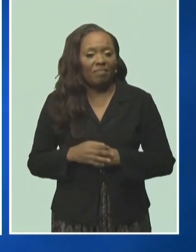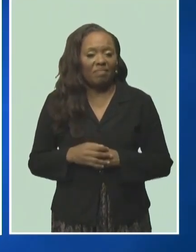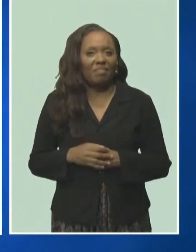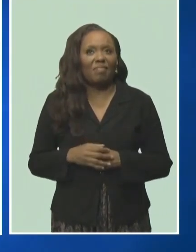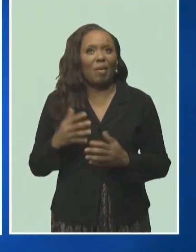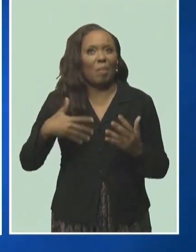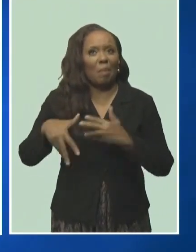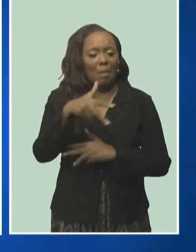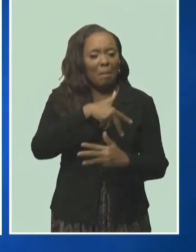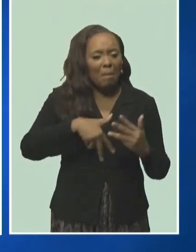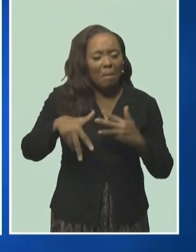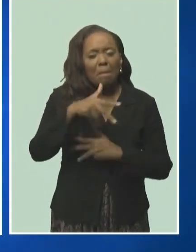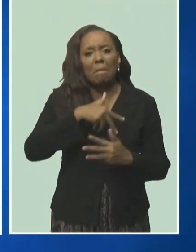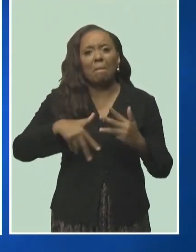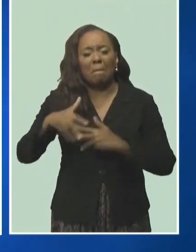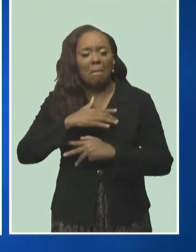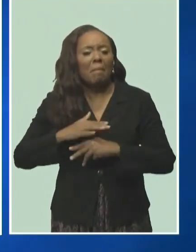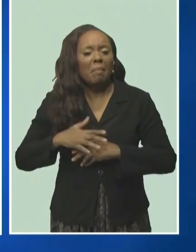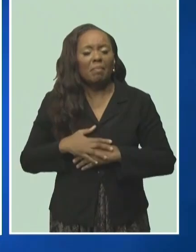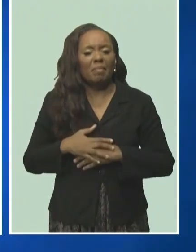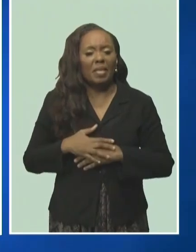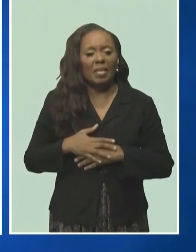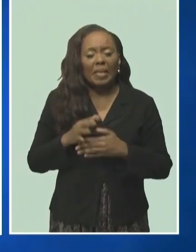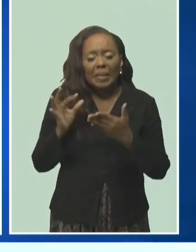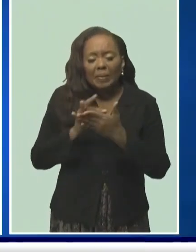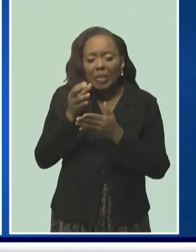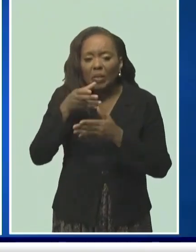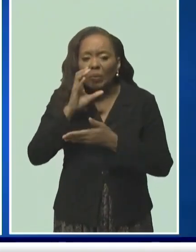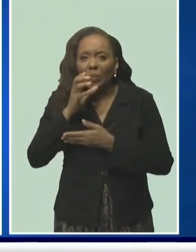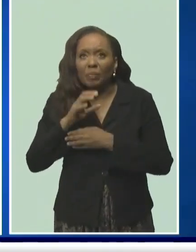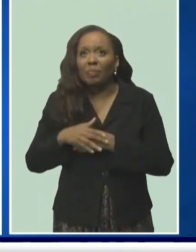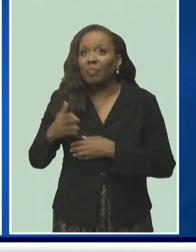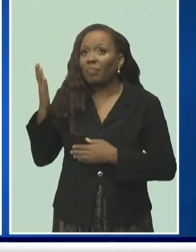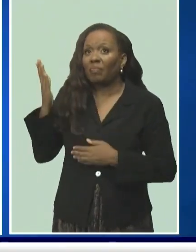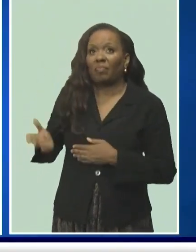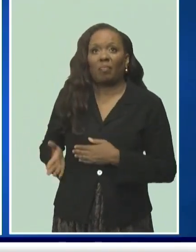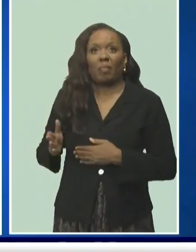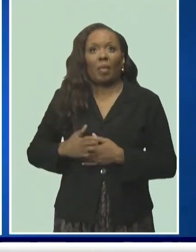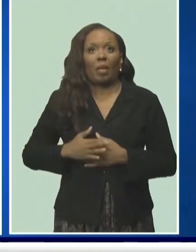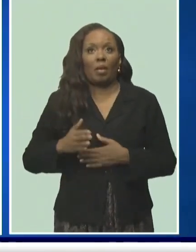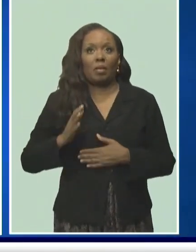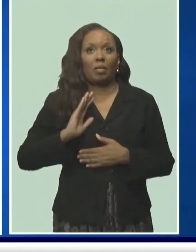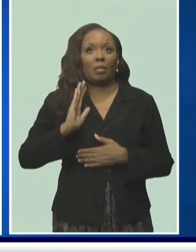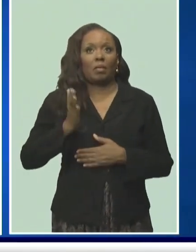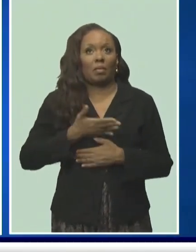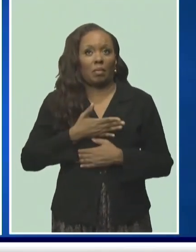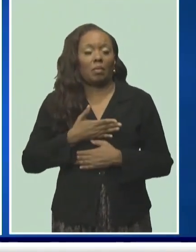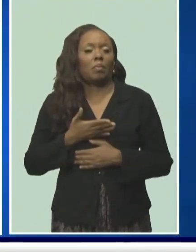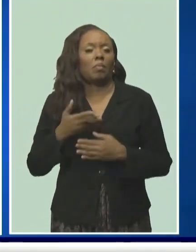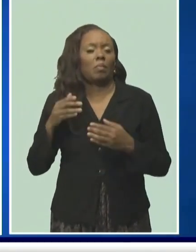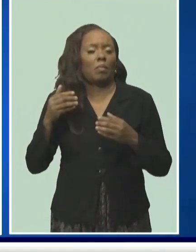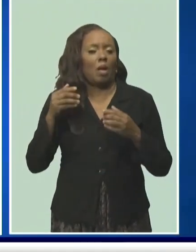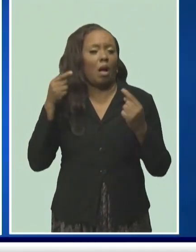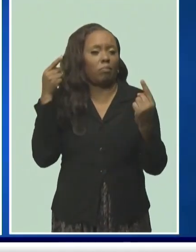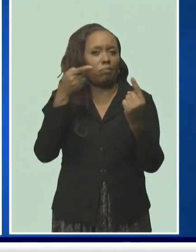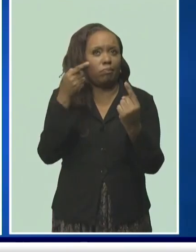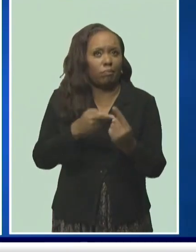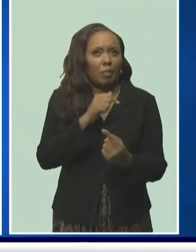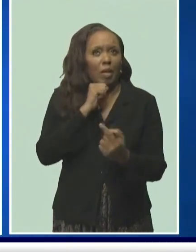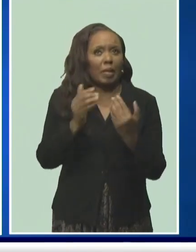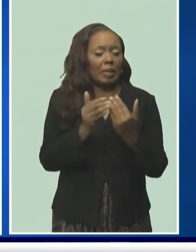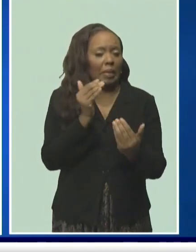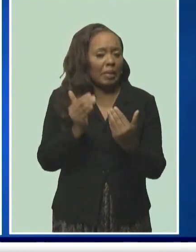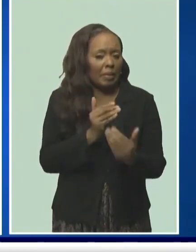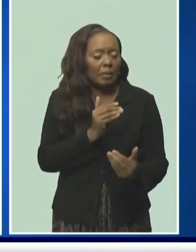Our future, however, is not necessarily as easy to undertake as our past, because we have to look at our future, as I